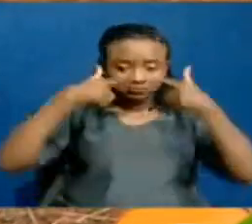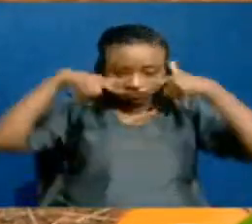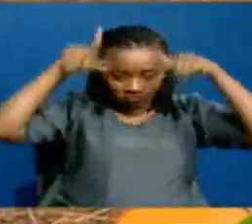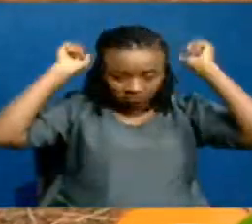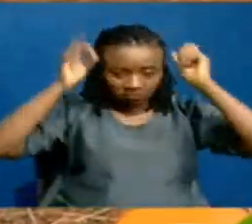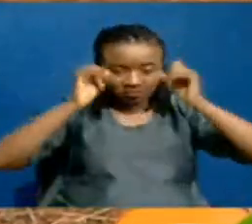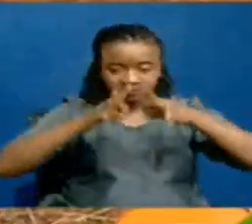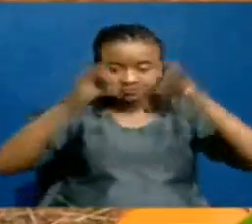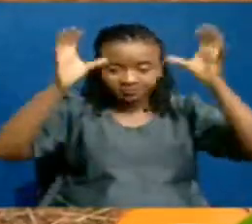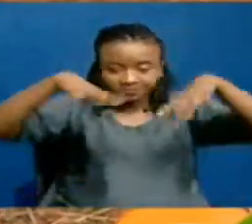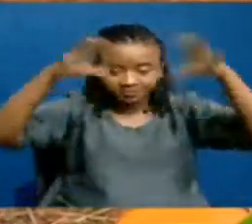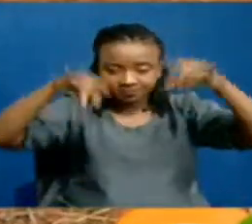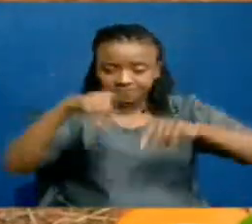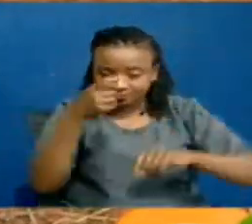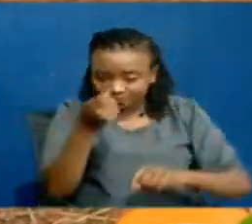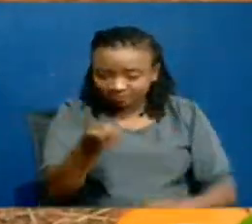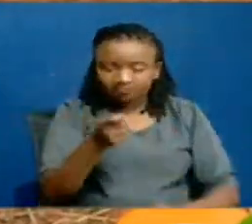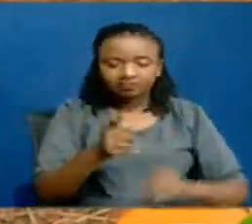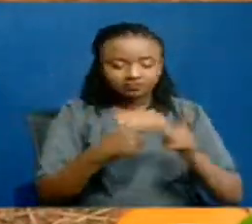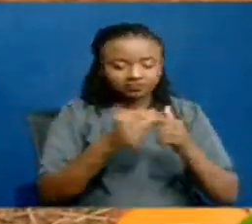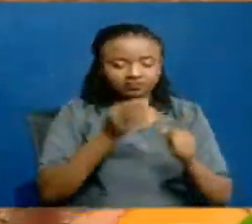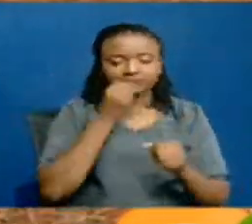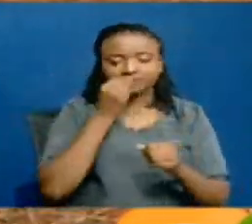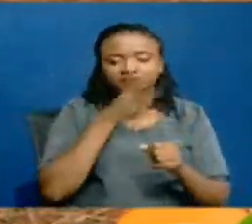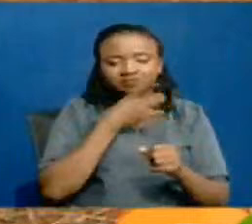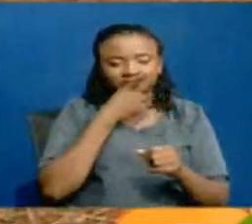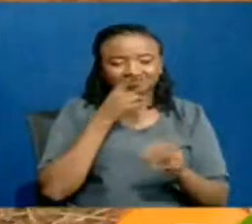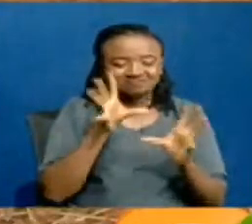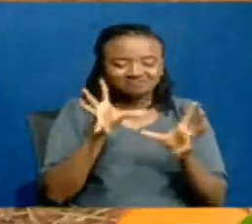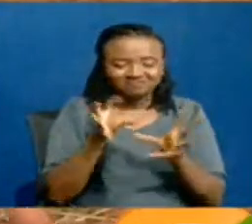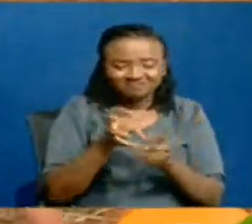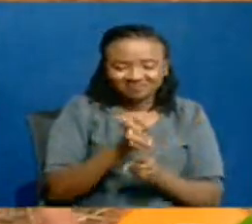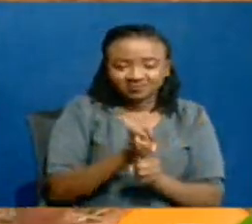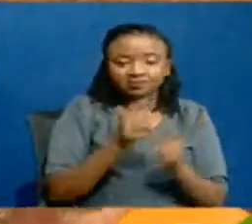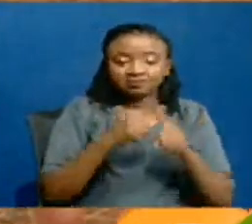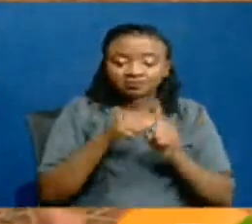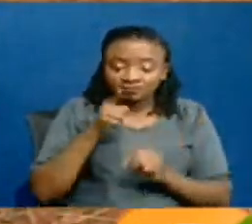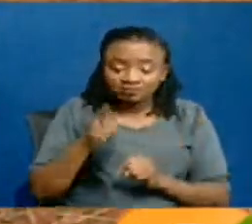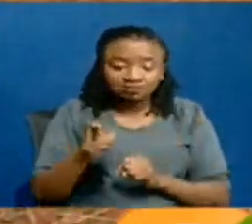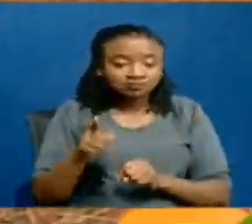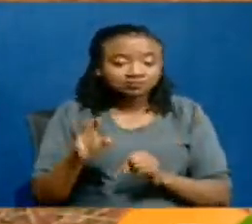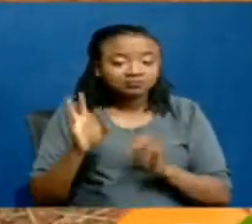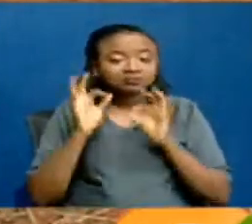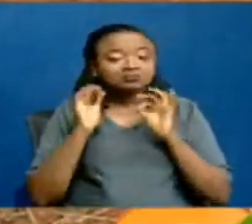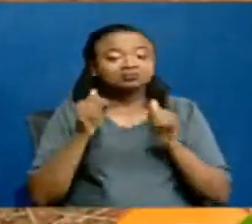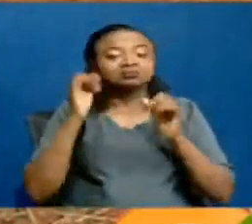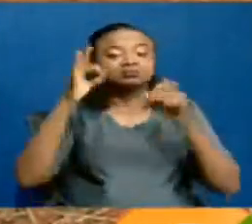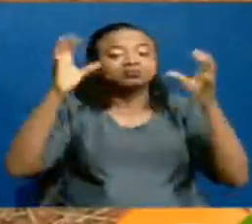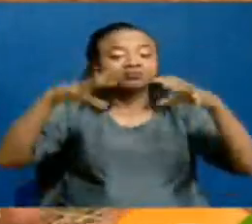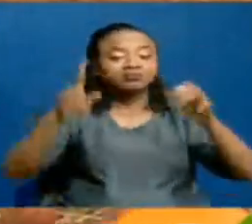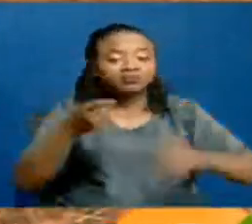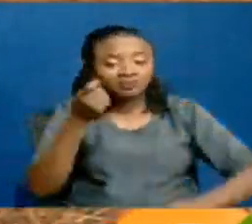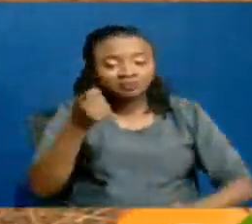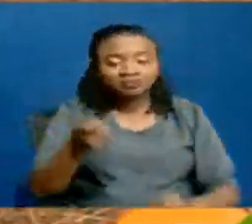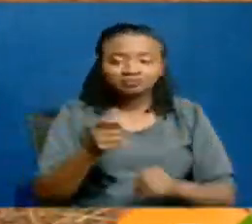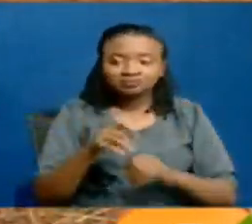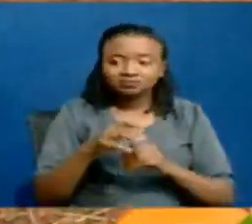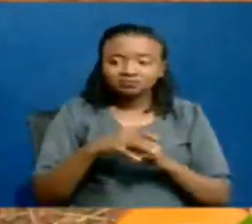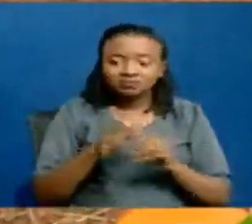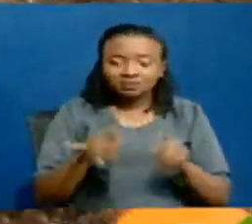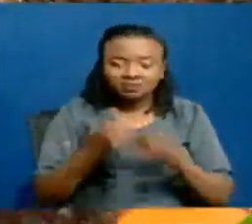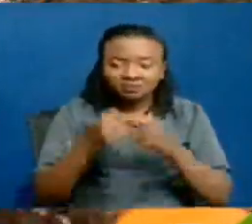kidogo, hiyo chakula inakauka mapema. Lakini hii, hata mvua ikinyesha kidogo, chakula hakuna